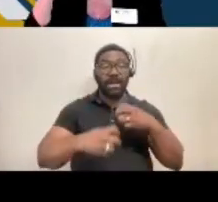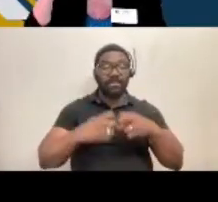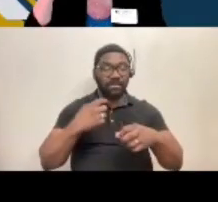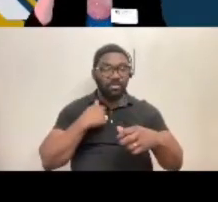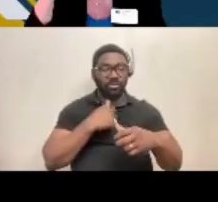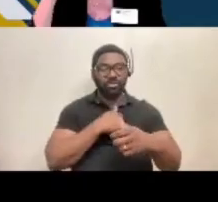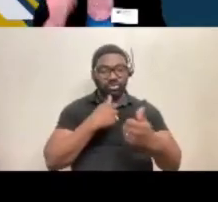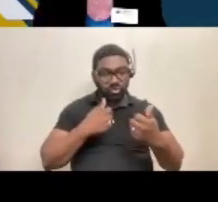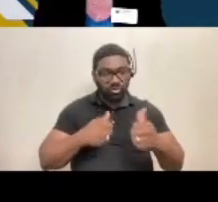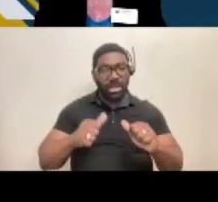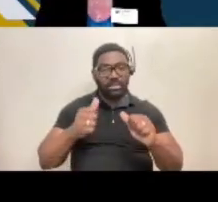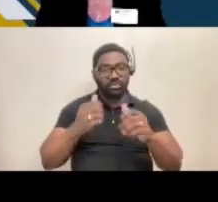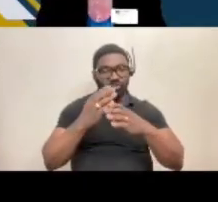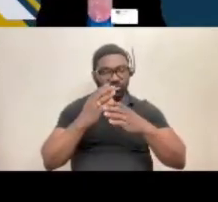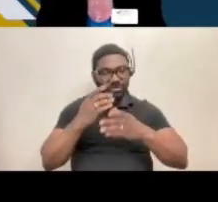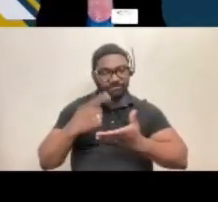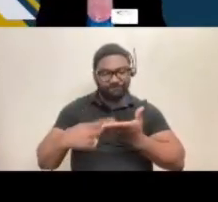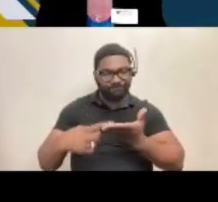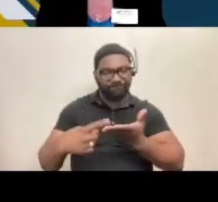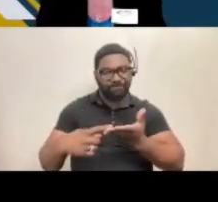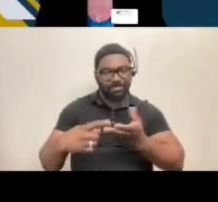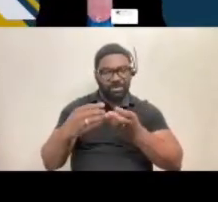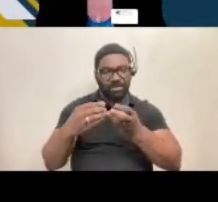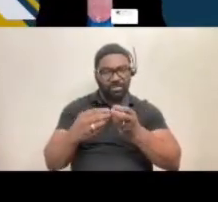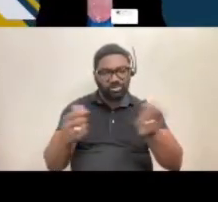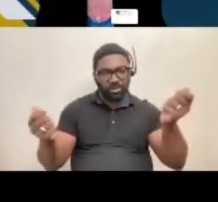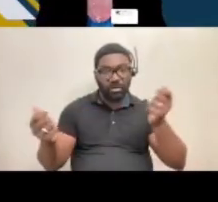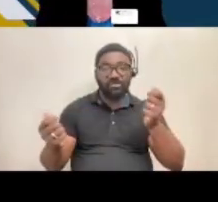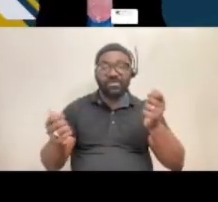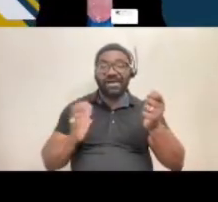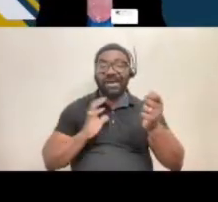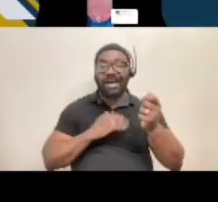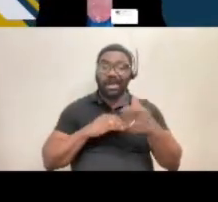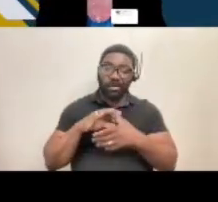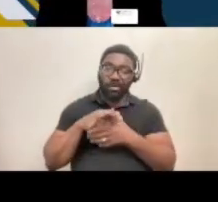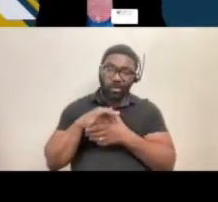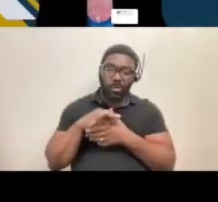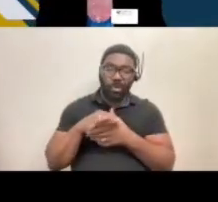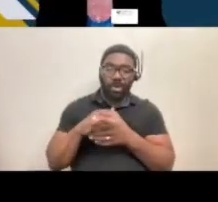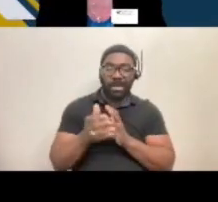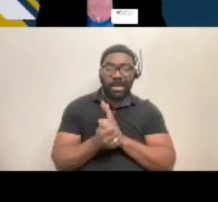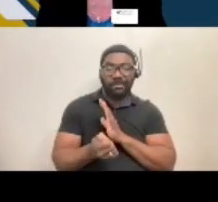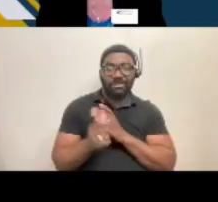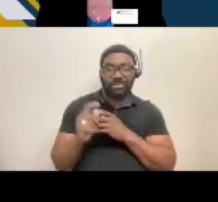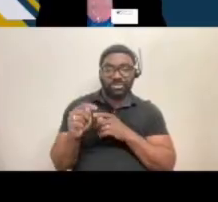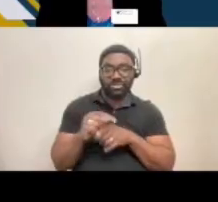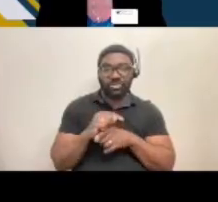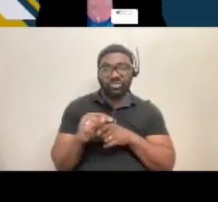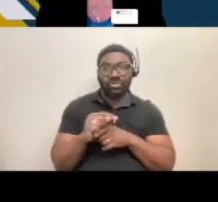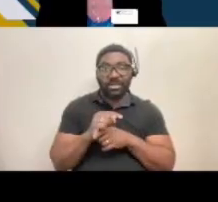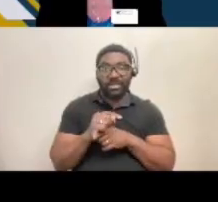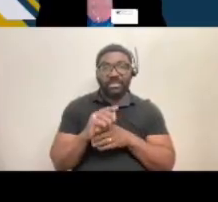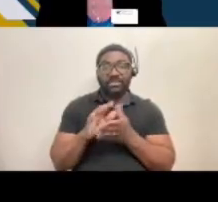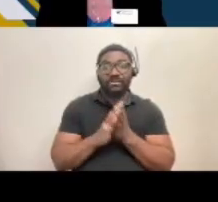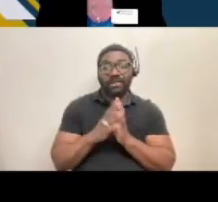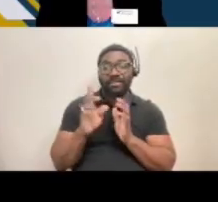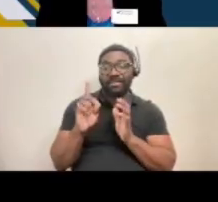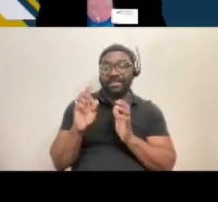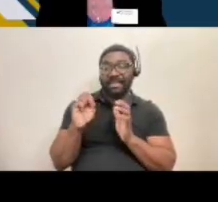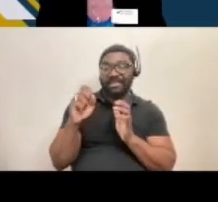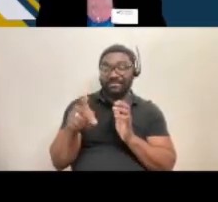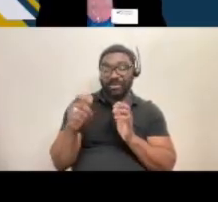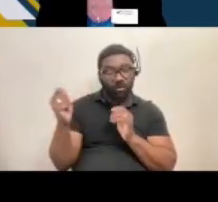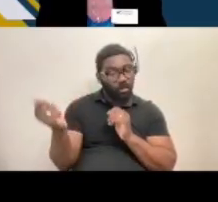address is that because our core competency training, that training that you have to have in order to be a DSP for